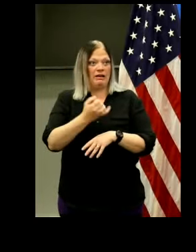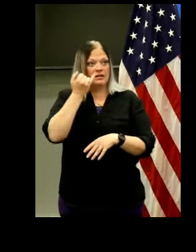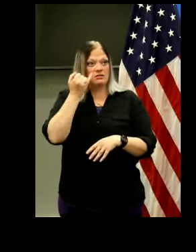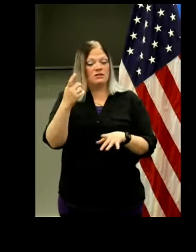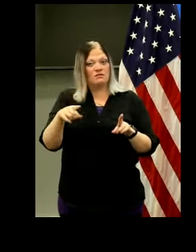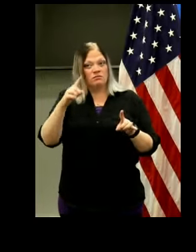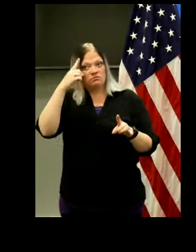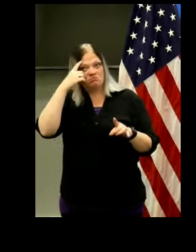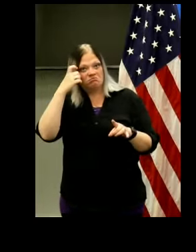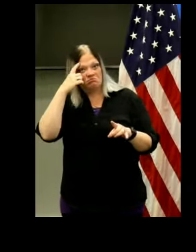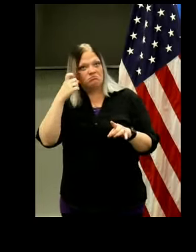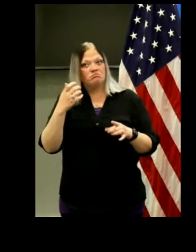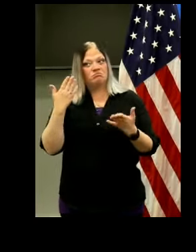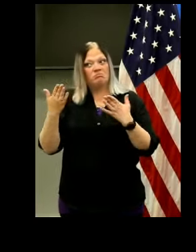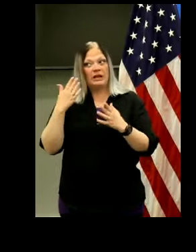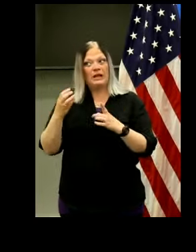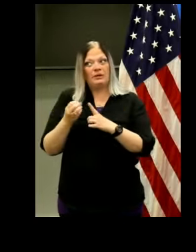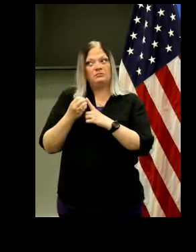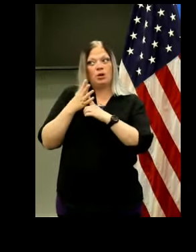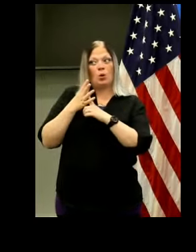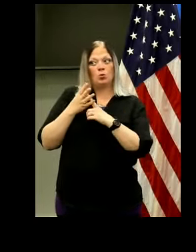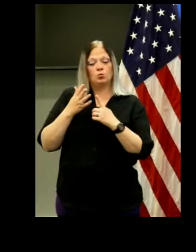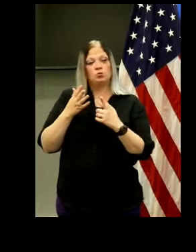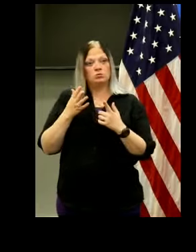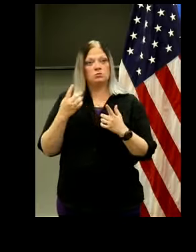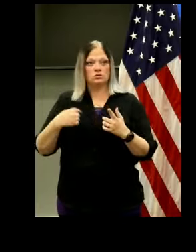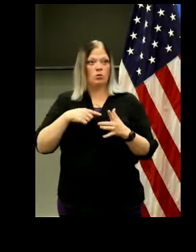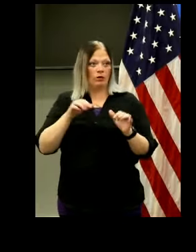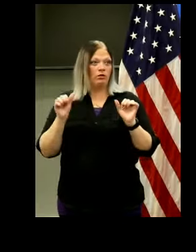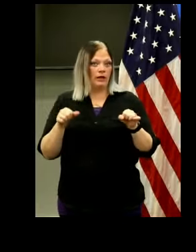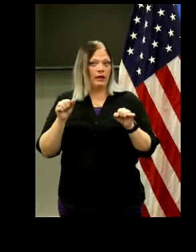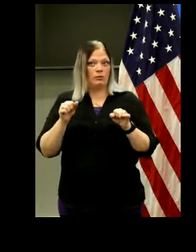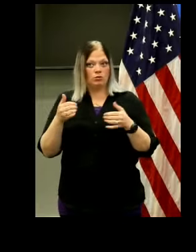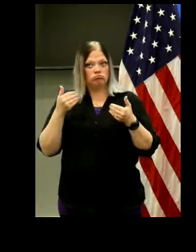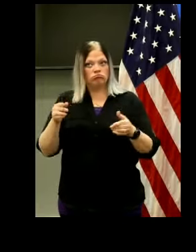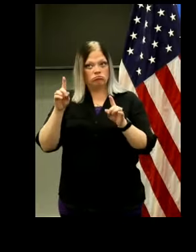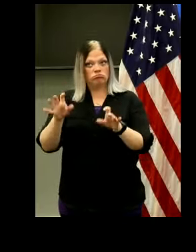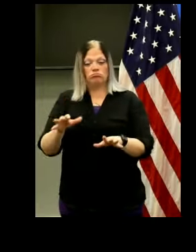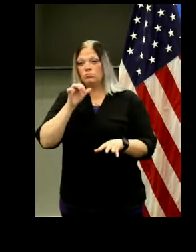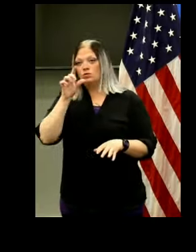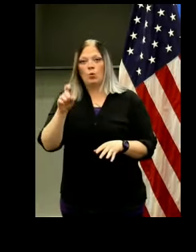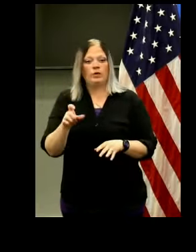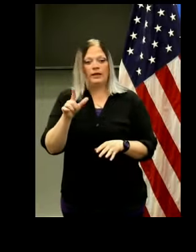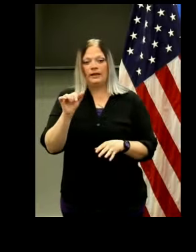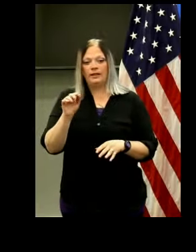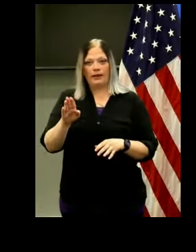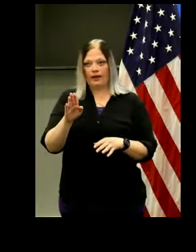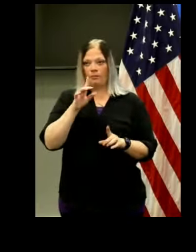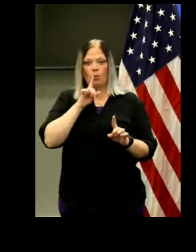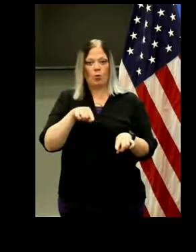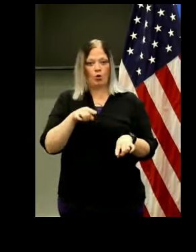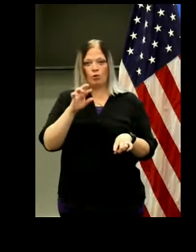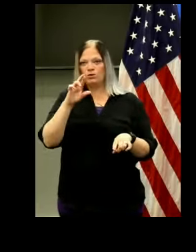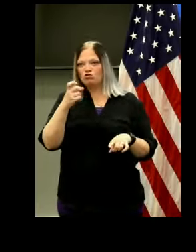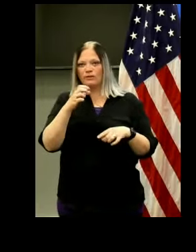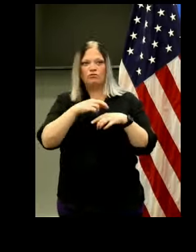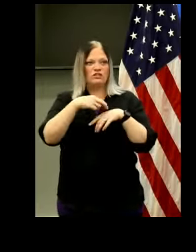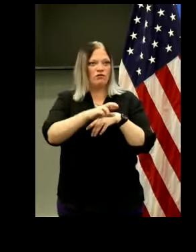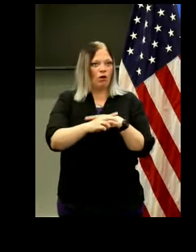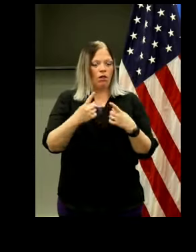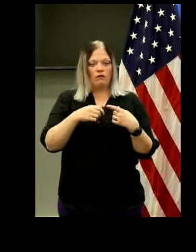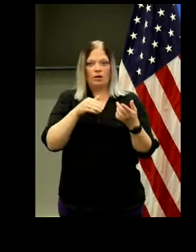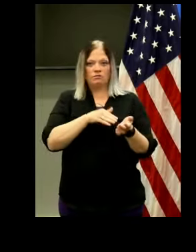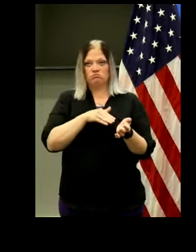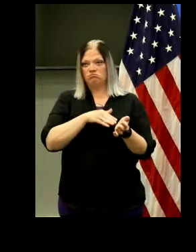think that they could have been exposed, we are able to test you. You don't need a lab order or any type of